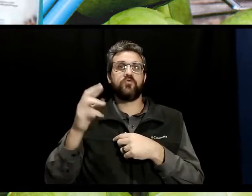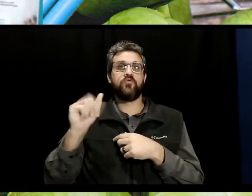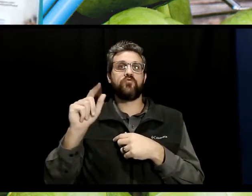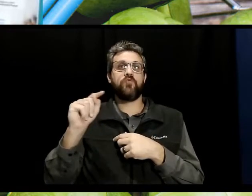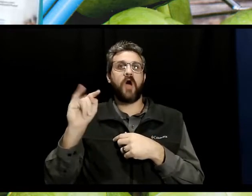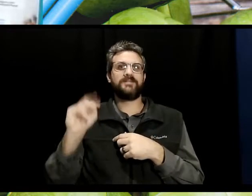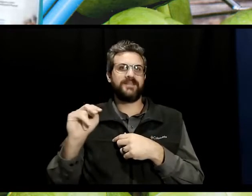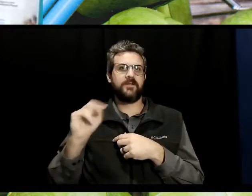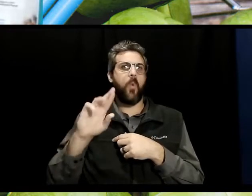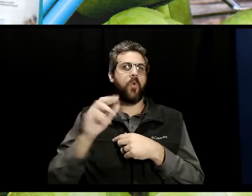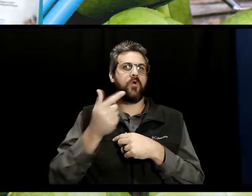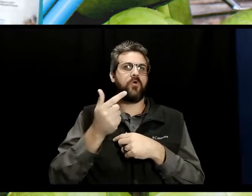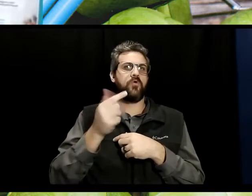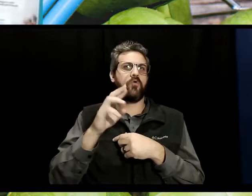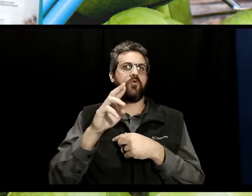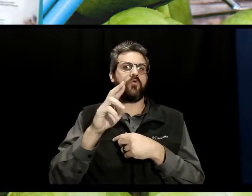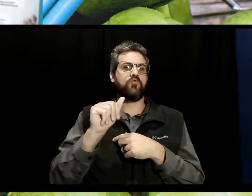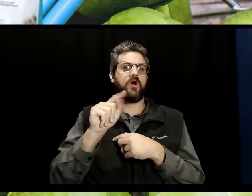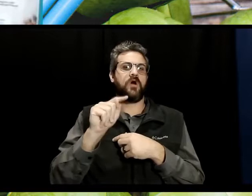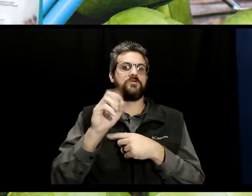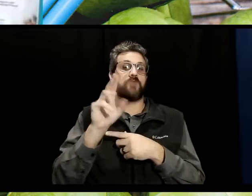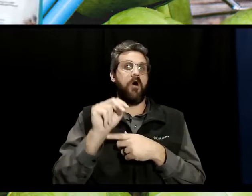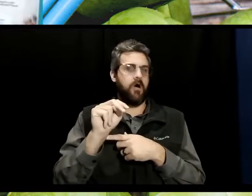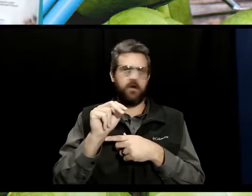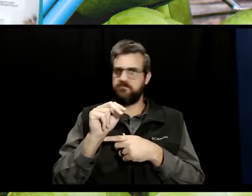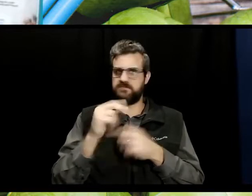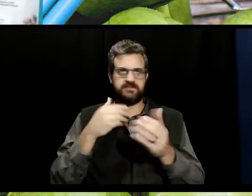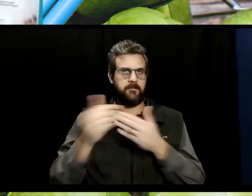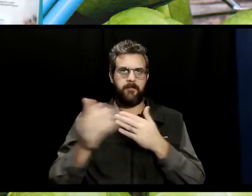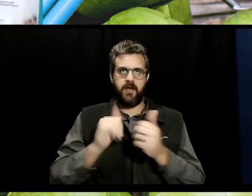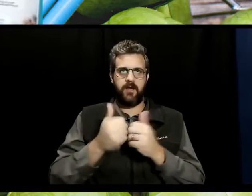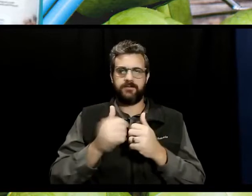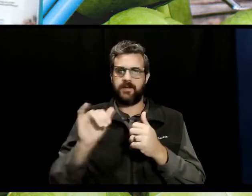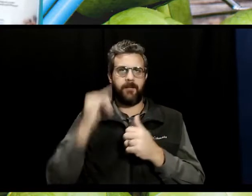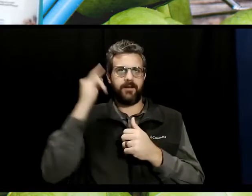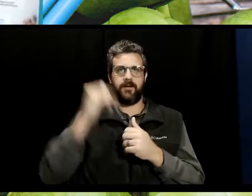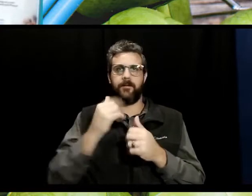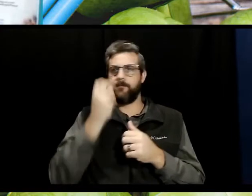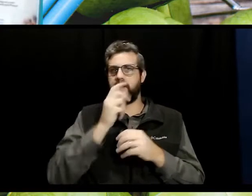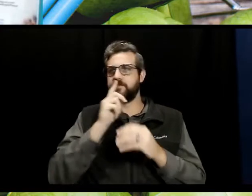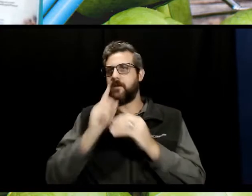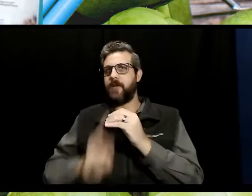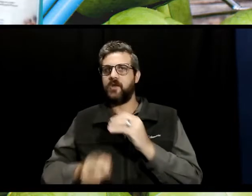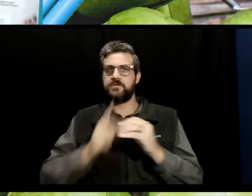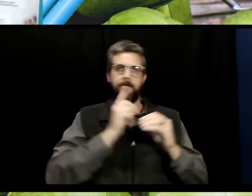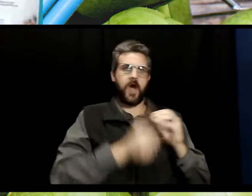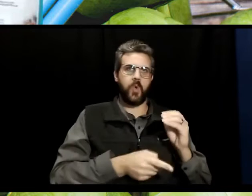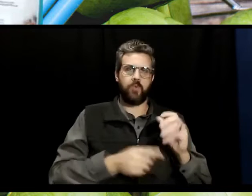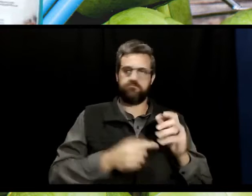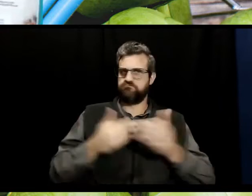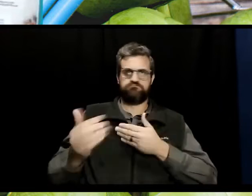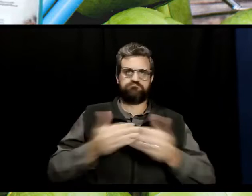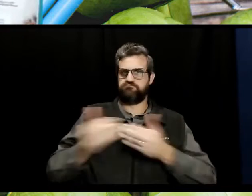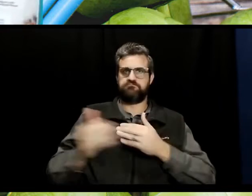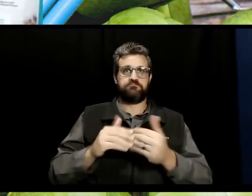like tomato. We all say it a little bit differently, but I think that no matter how you pronounce it, your guests are